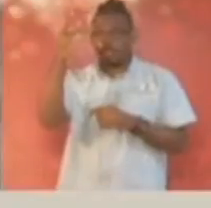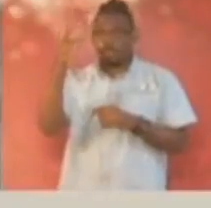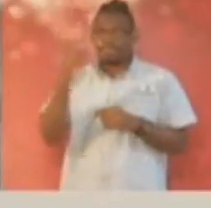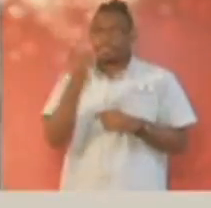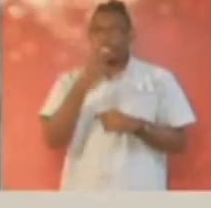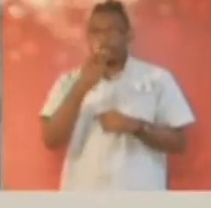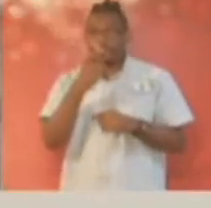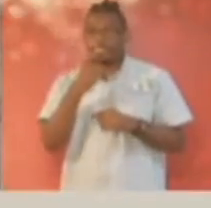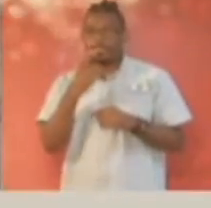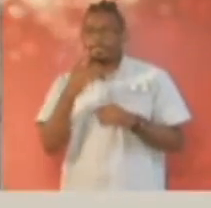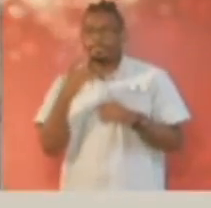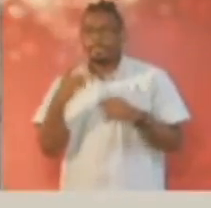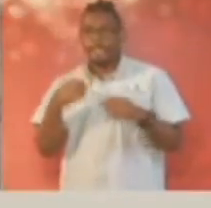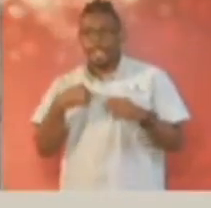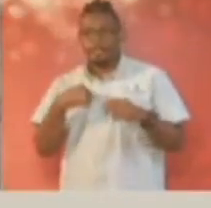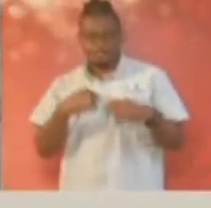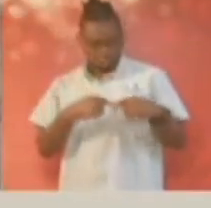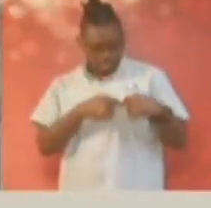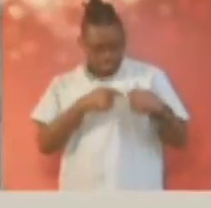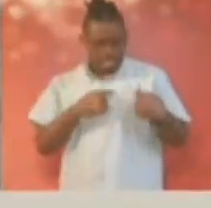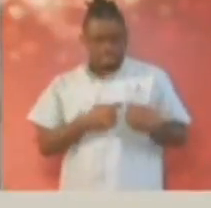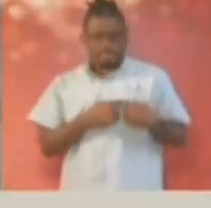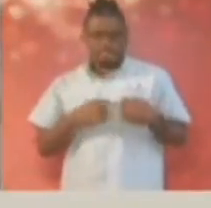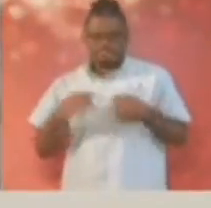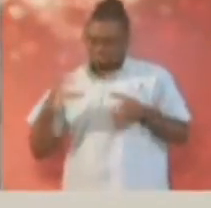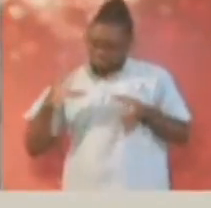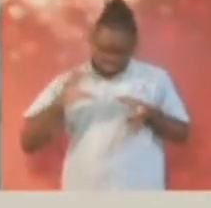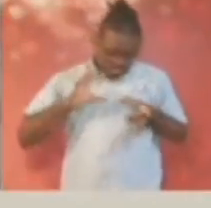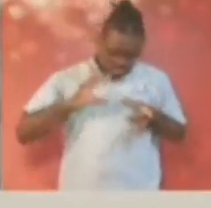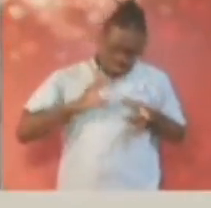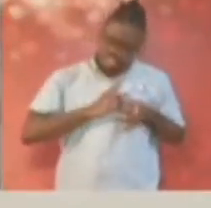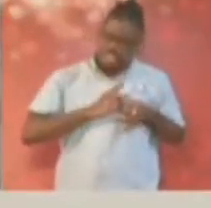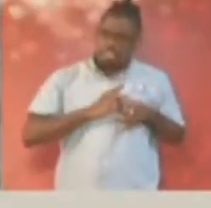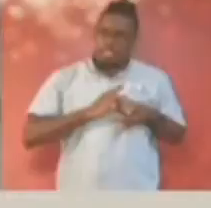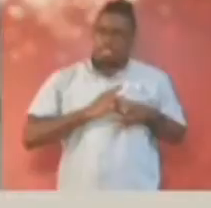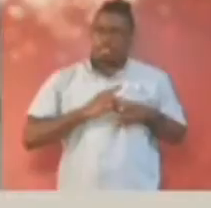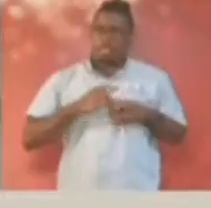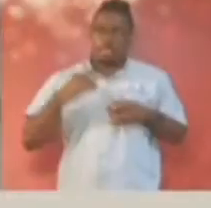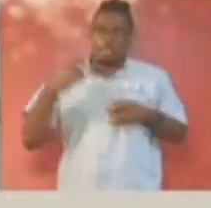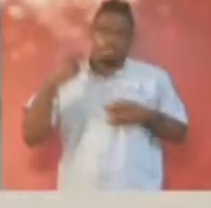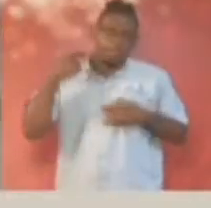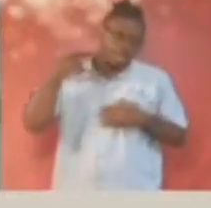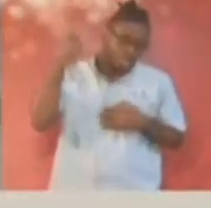#1 cause of death, and hypertension, etc. So